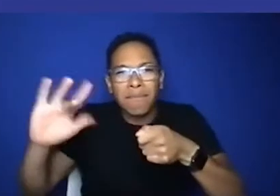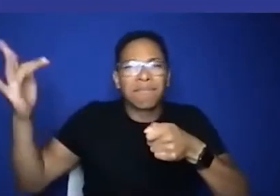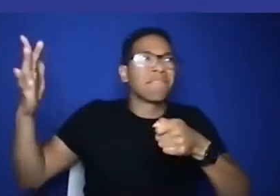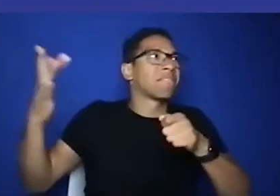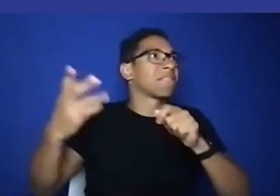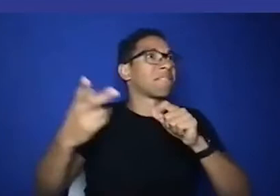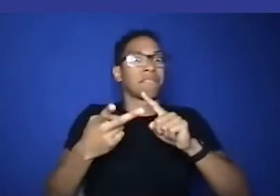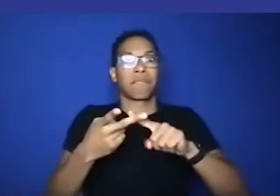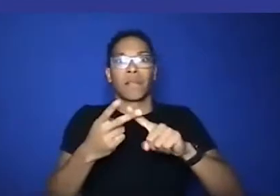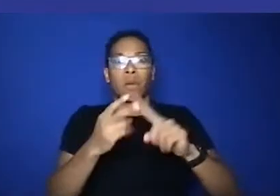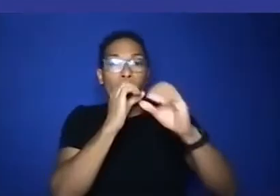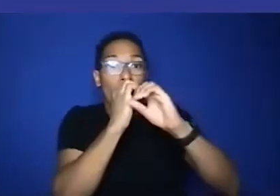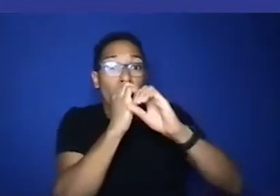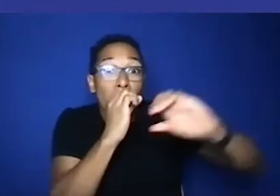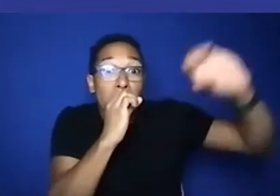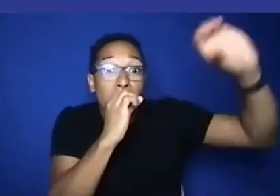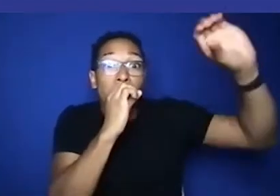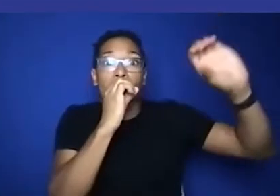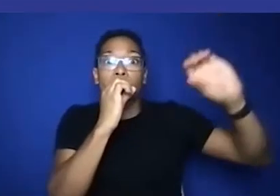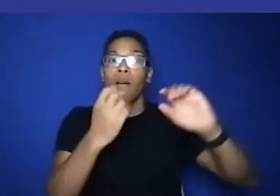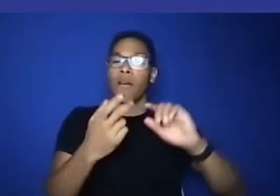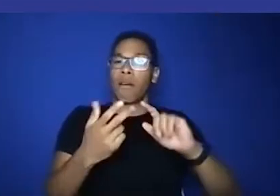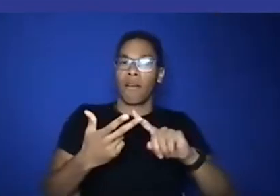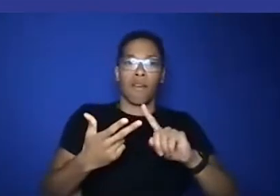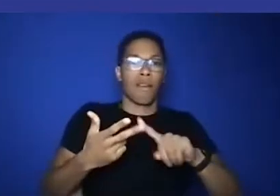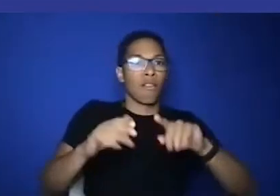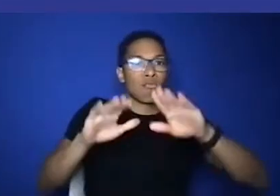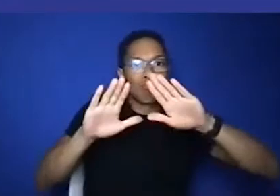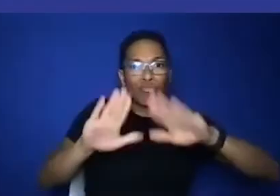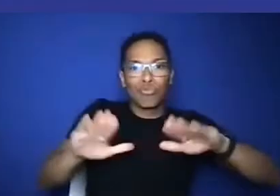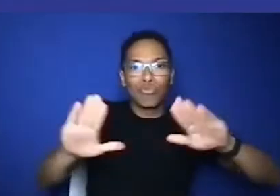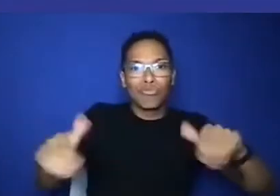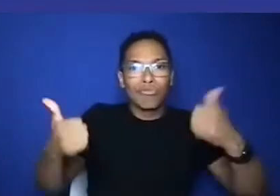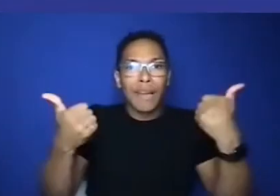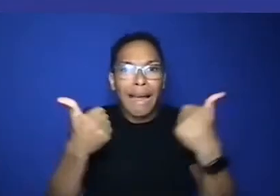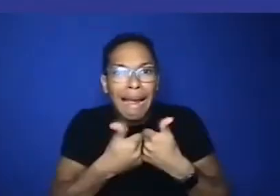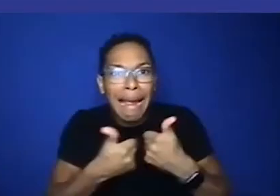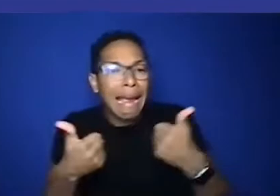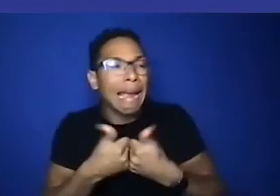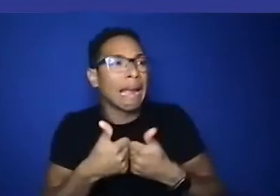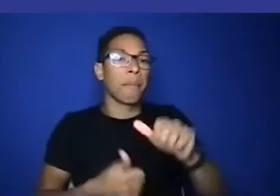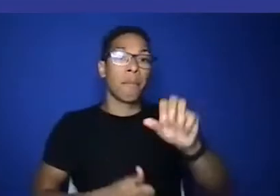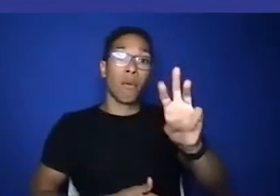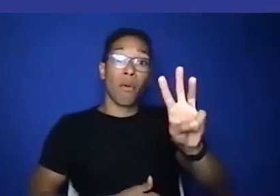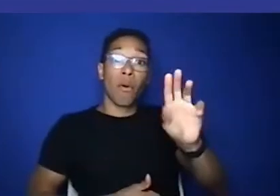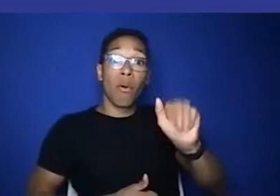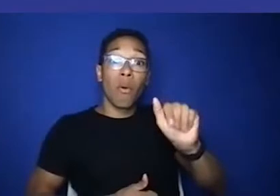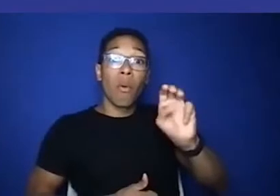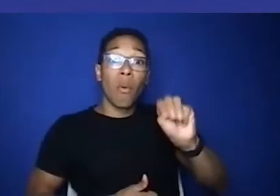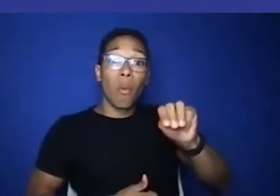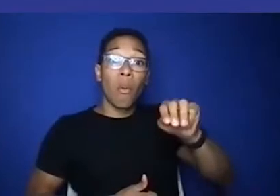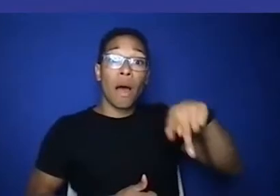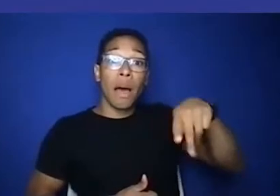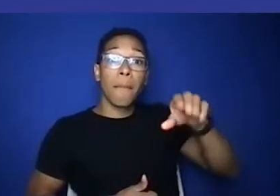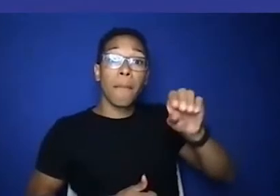horns and whistles and children's games and wampum. There was trap